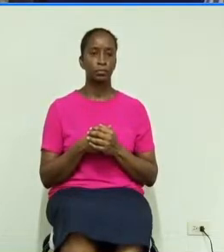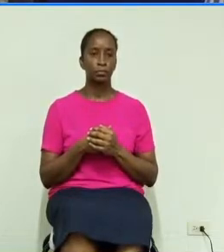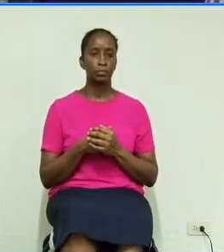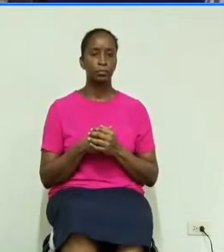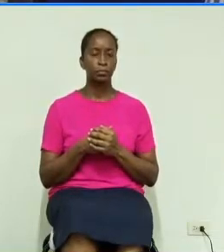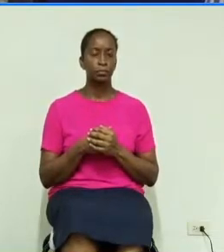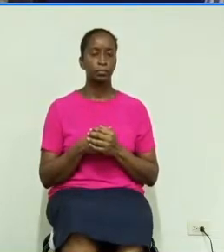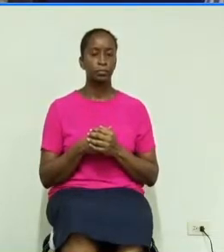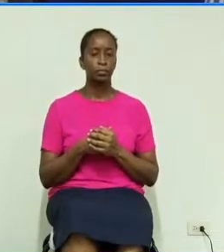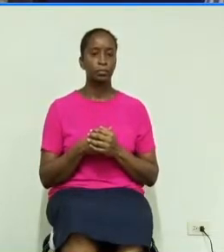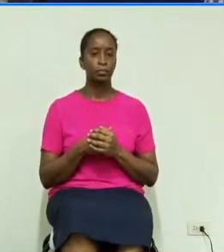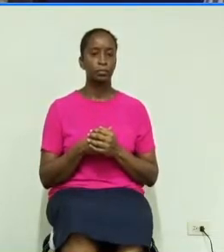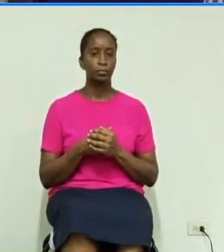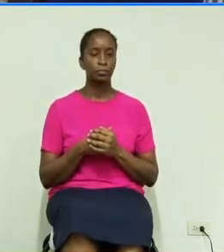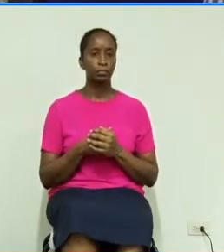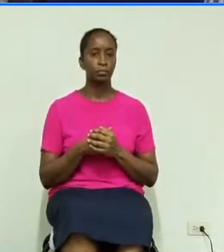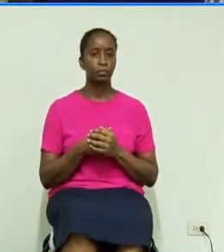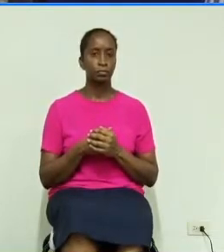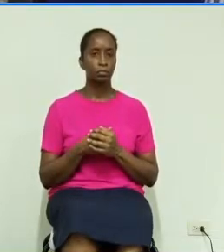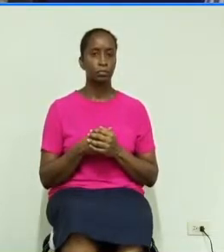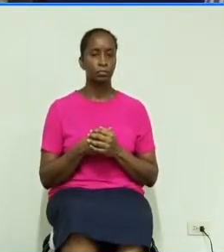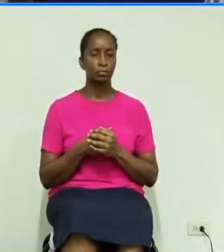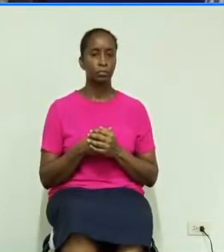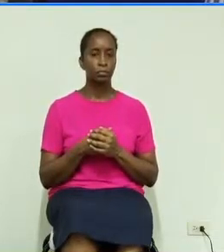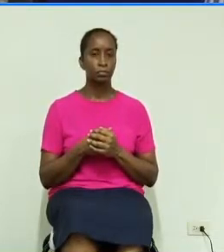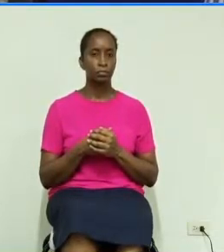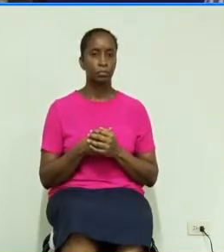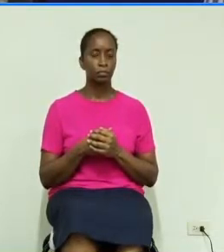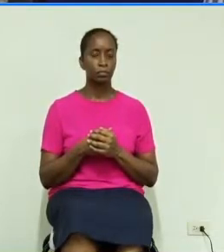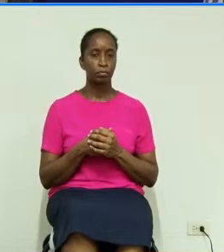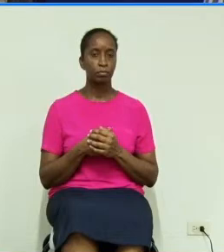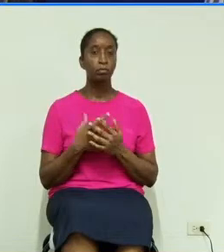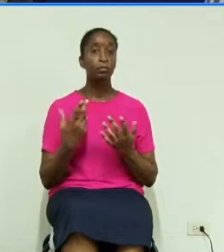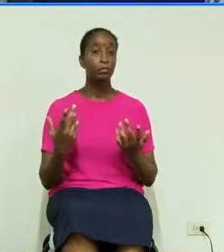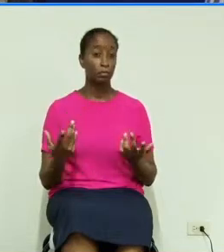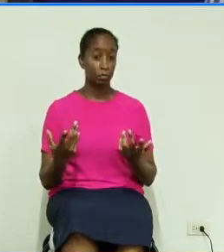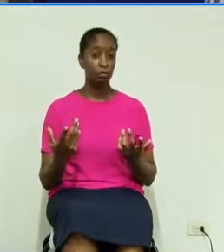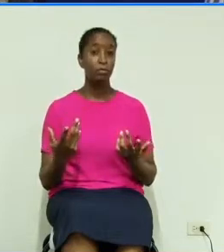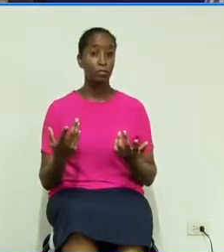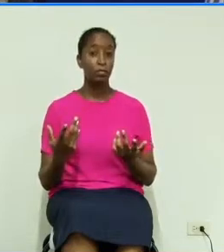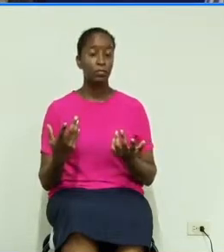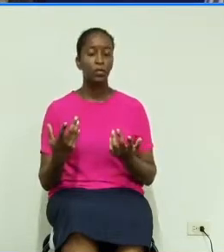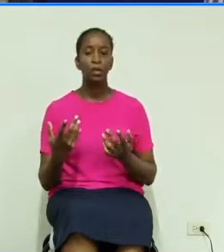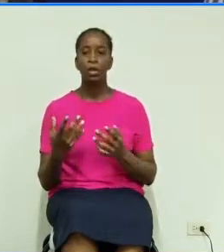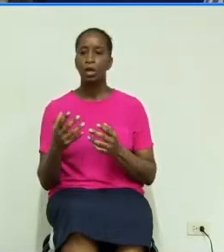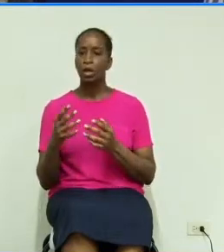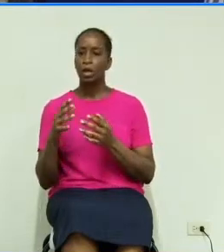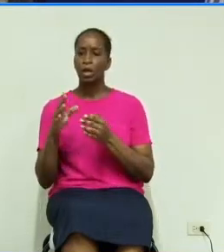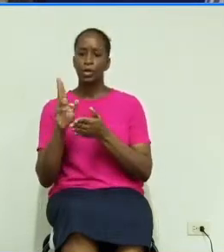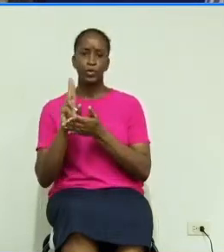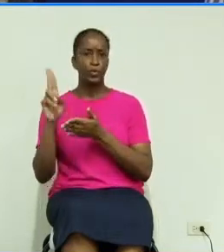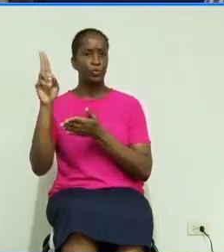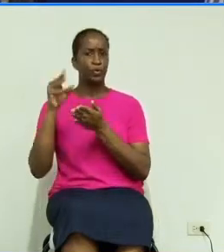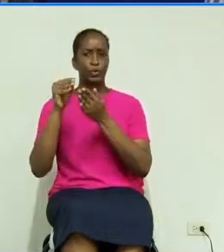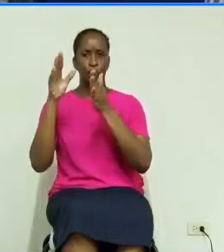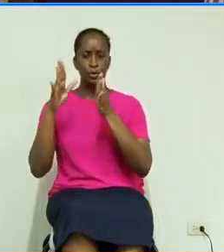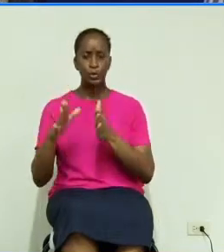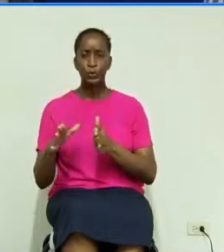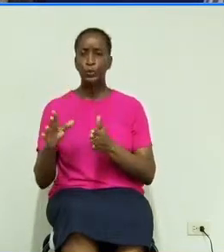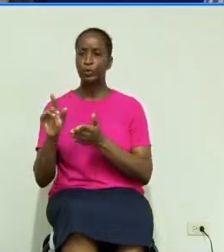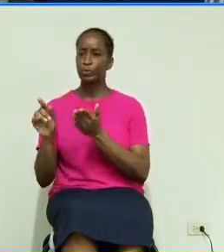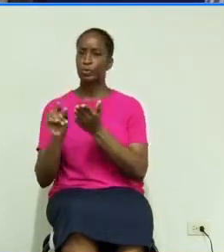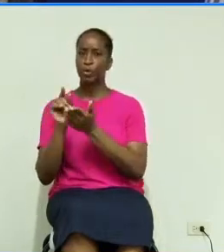made earlier about the role that women continue to play in the educational system. And